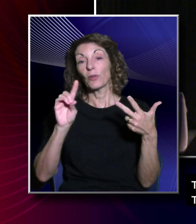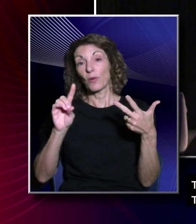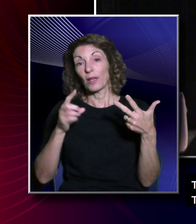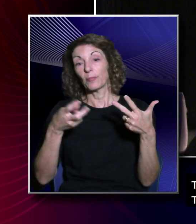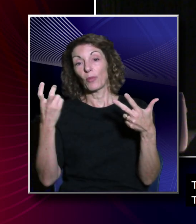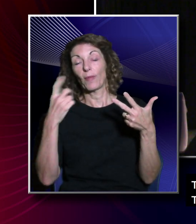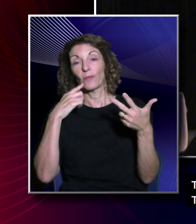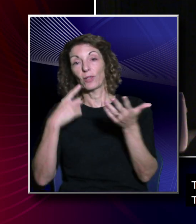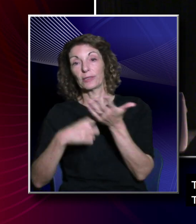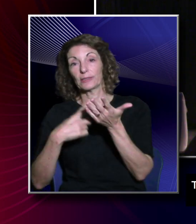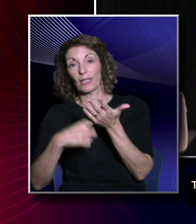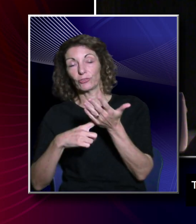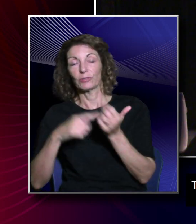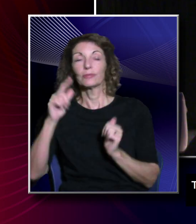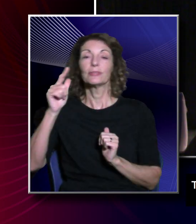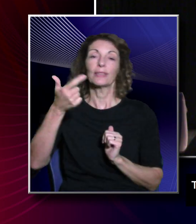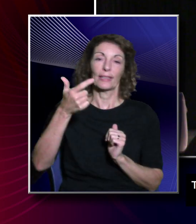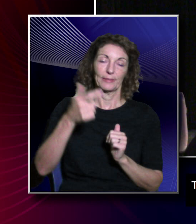second.